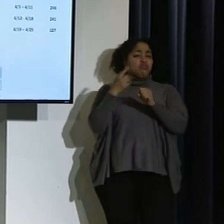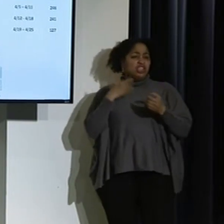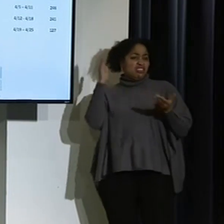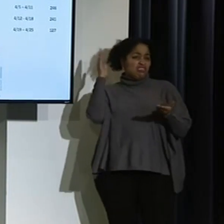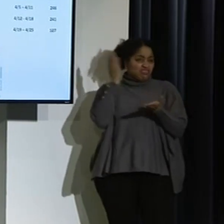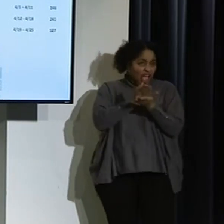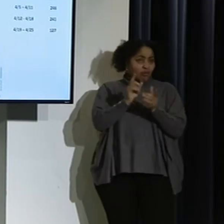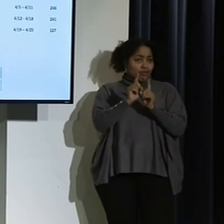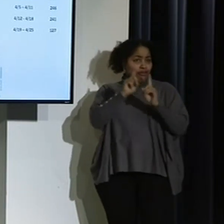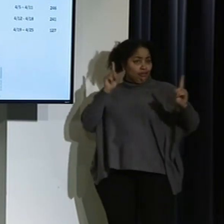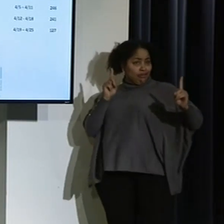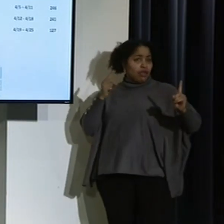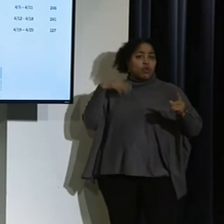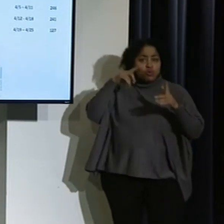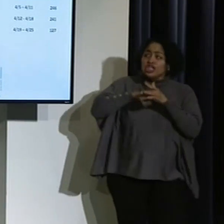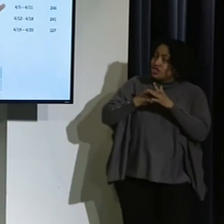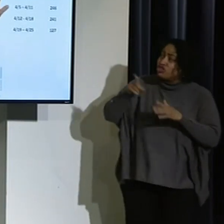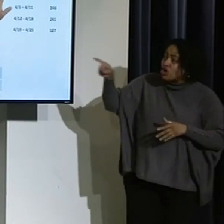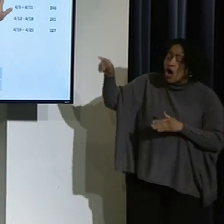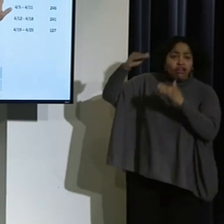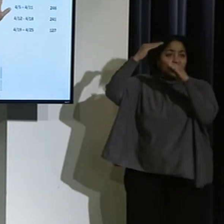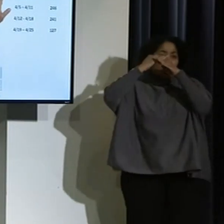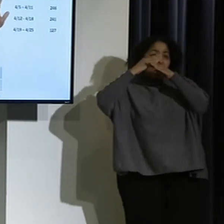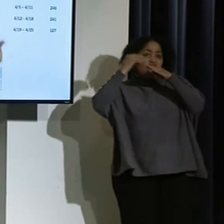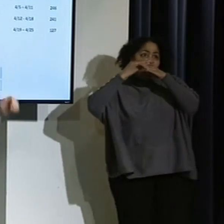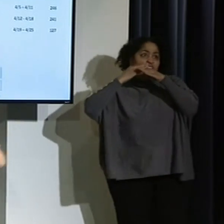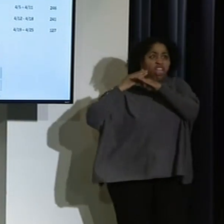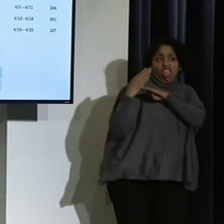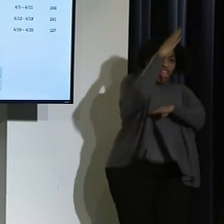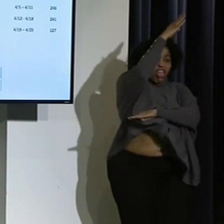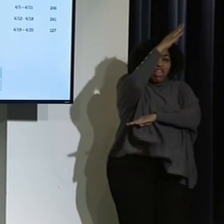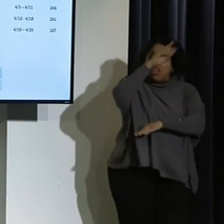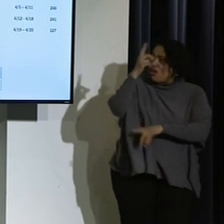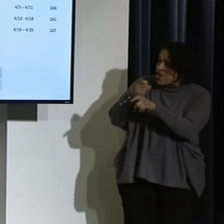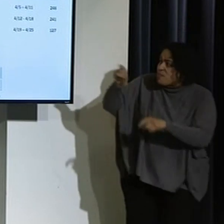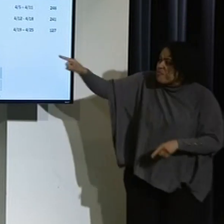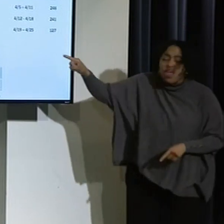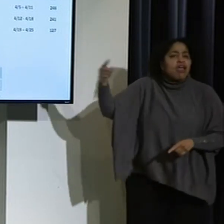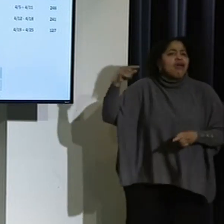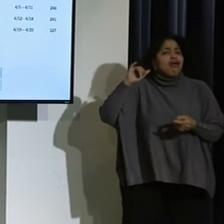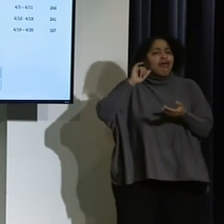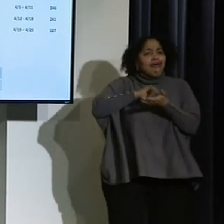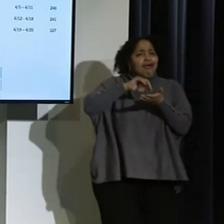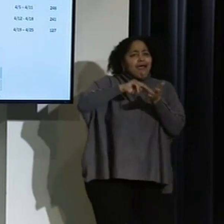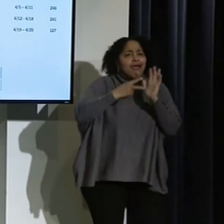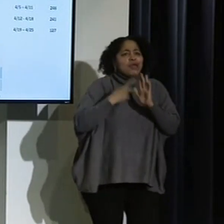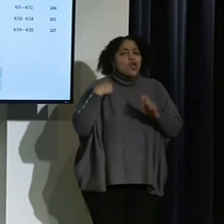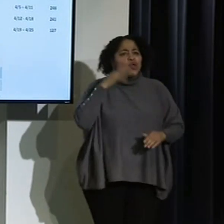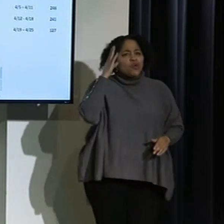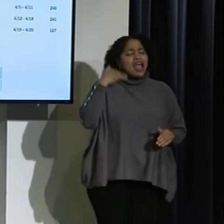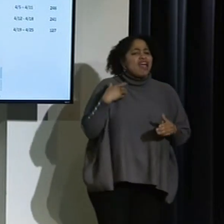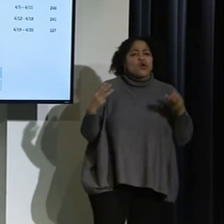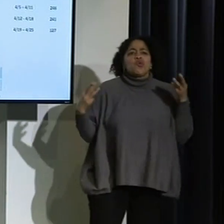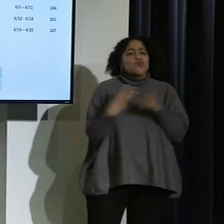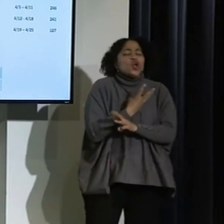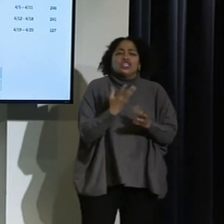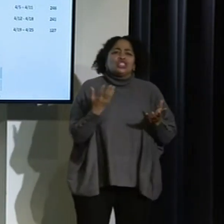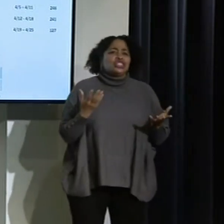going to start at a base from here. And if we take off from that base, we are going to have far